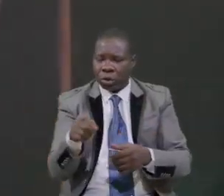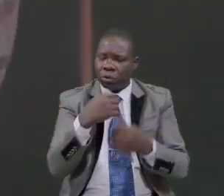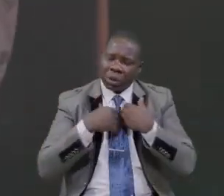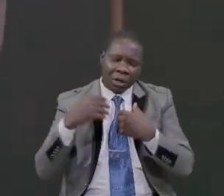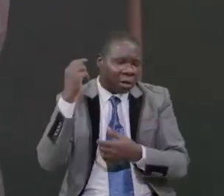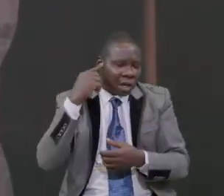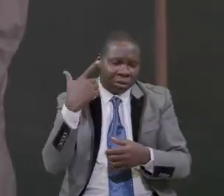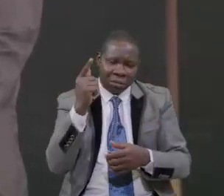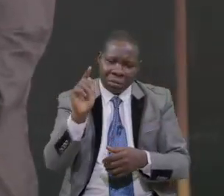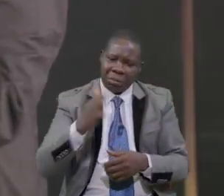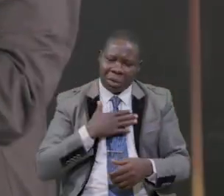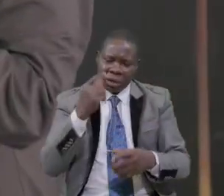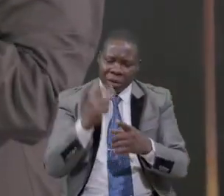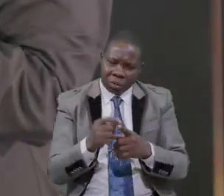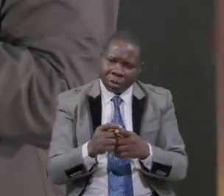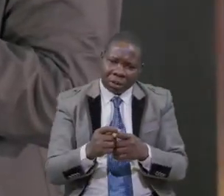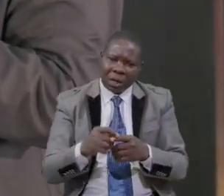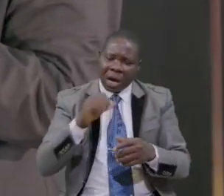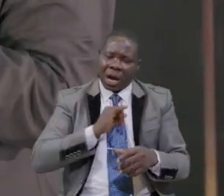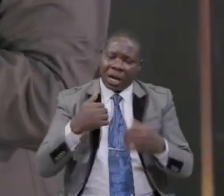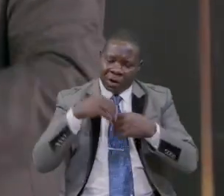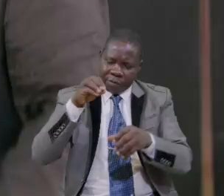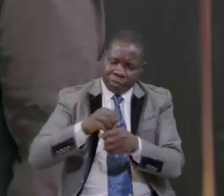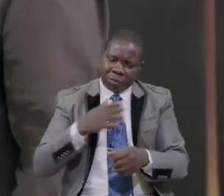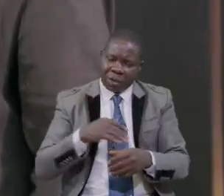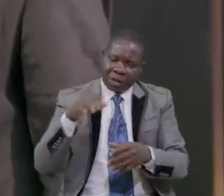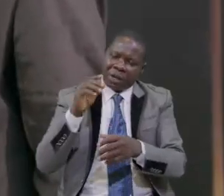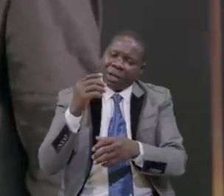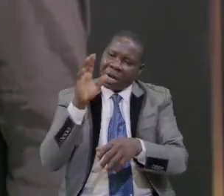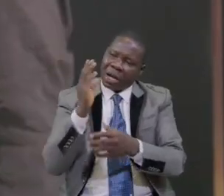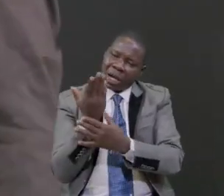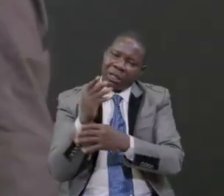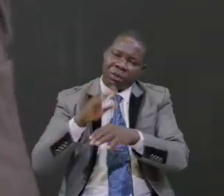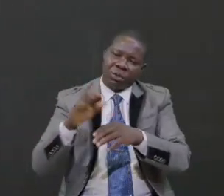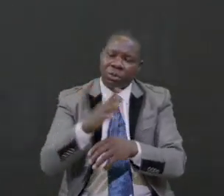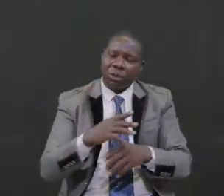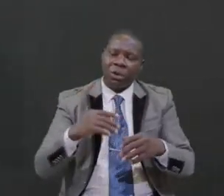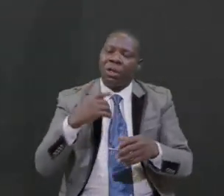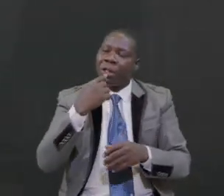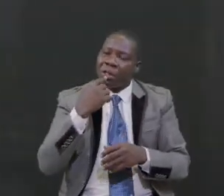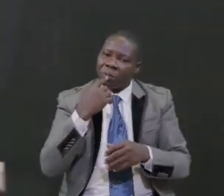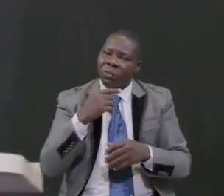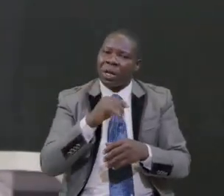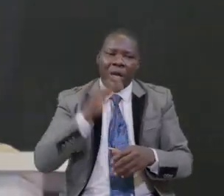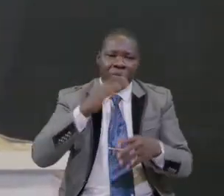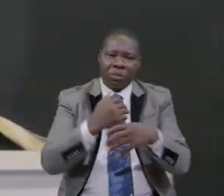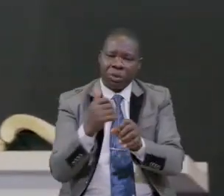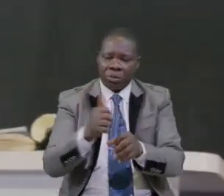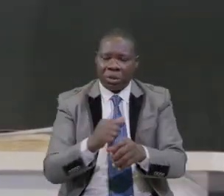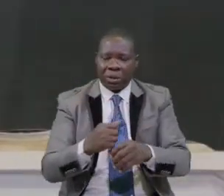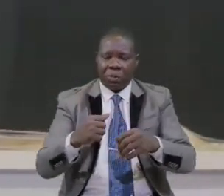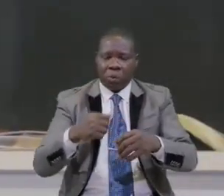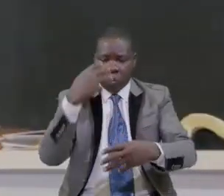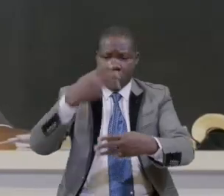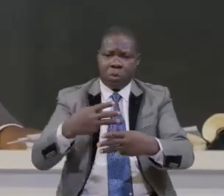he says, I'll make you like a brazen wall. They'll fight against you, but they'll not